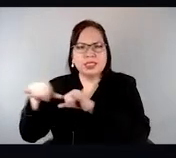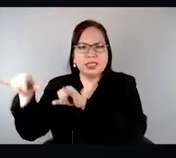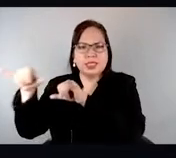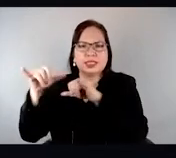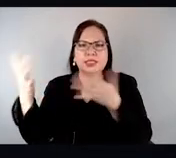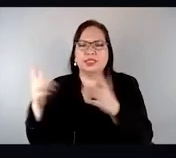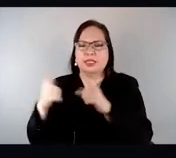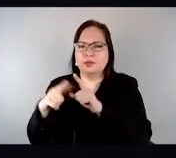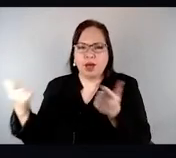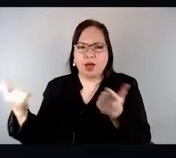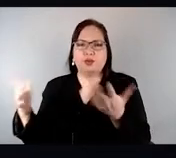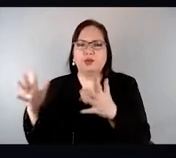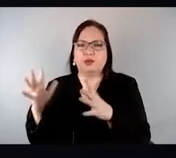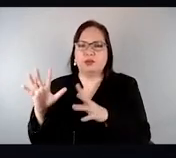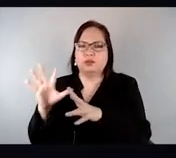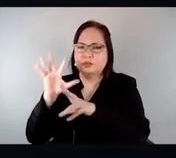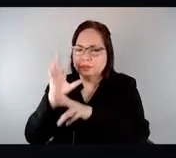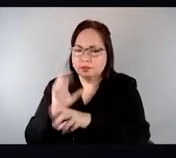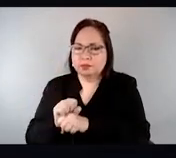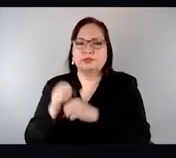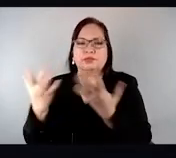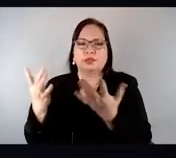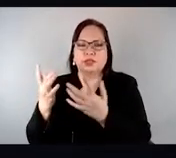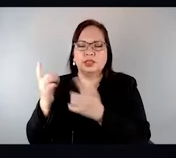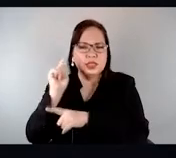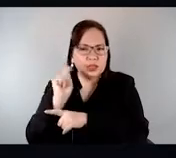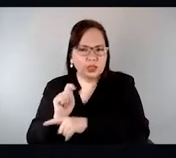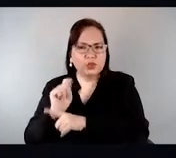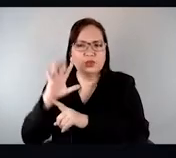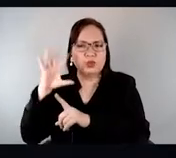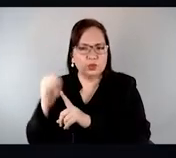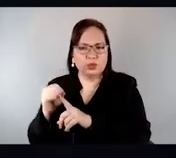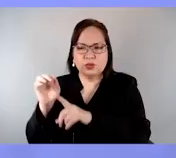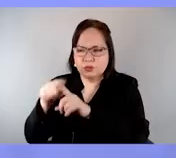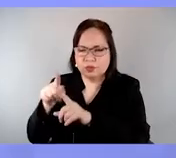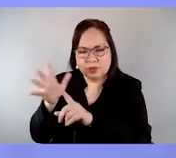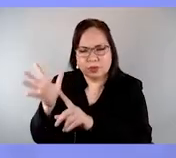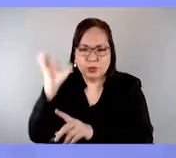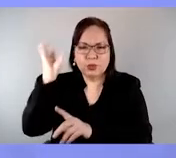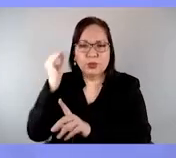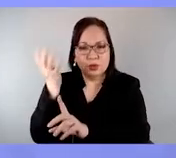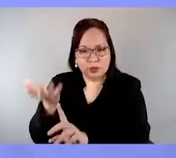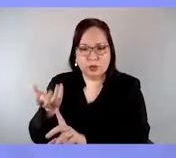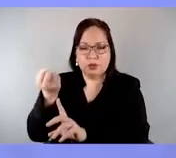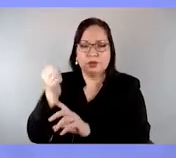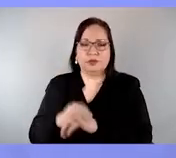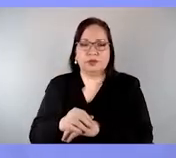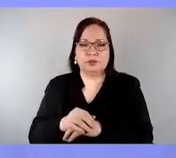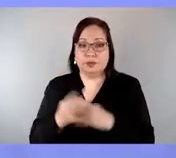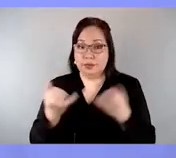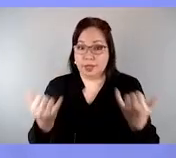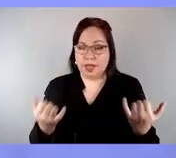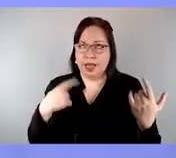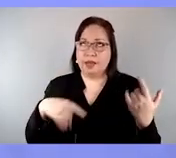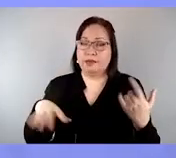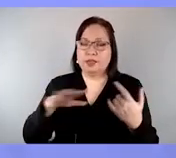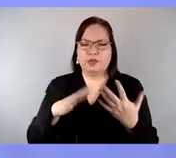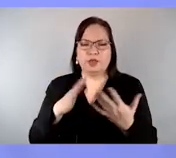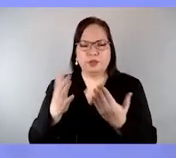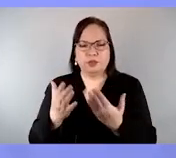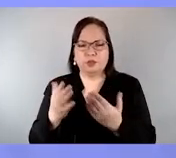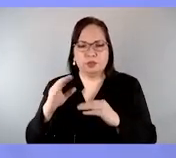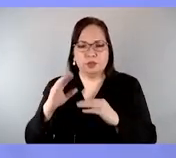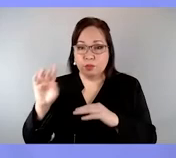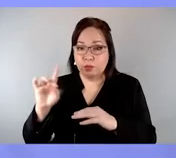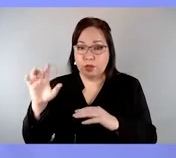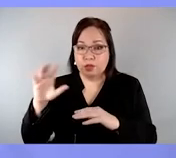language, customs, traditions, and other cultural traits. To date, there are more than 100